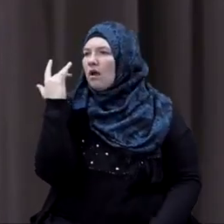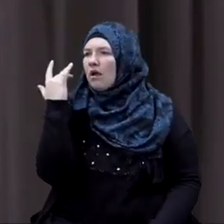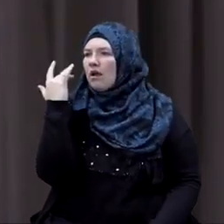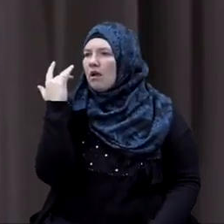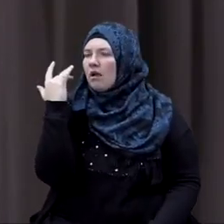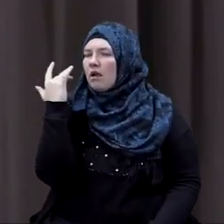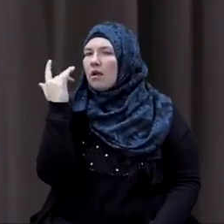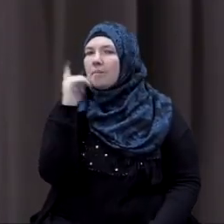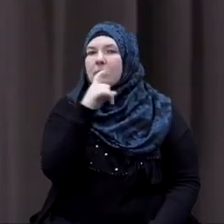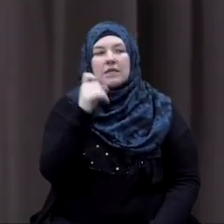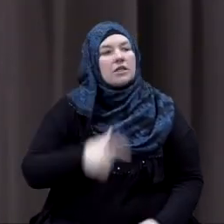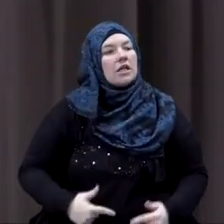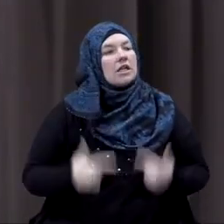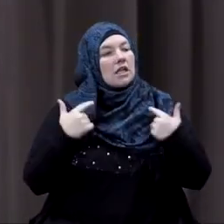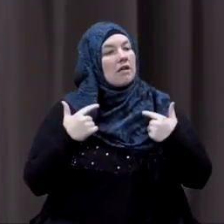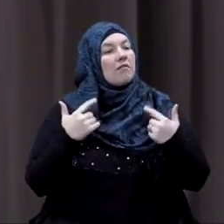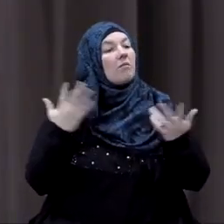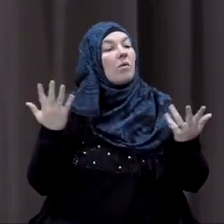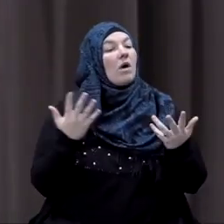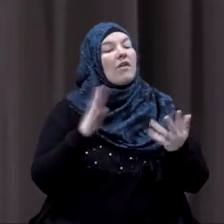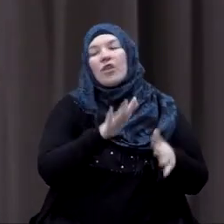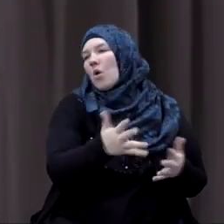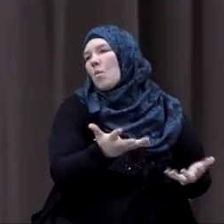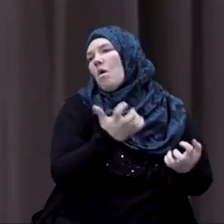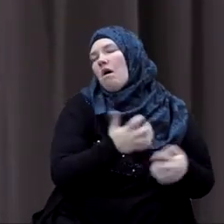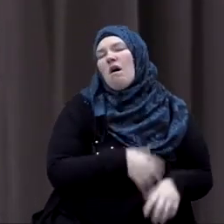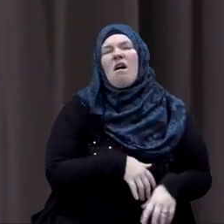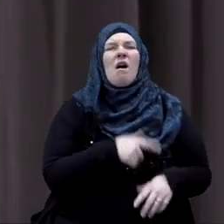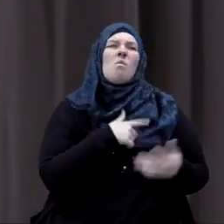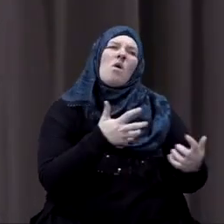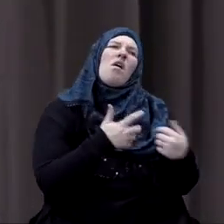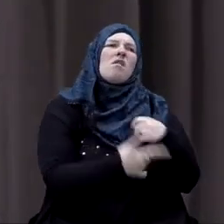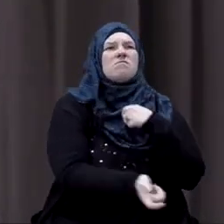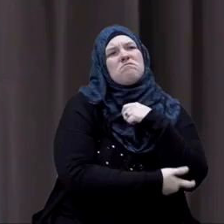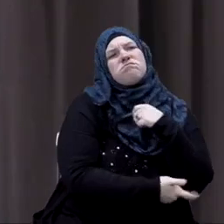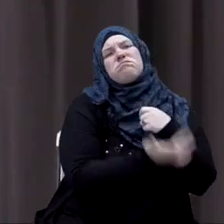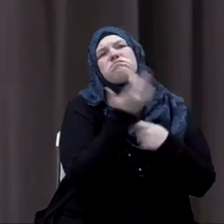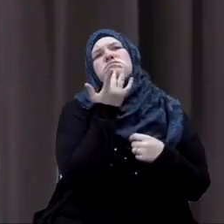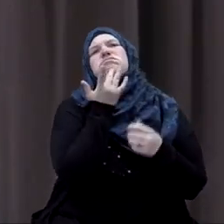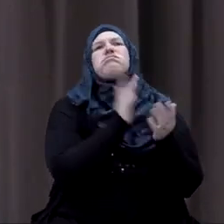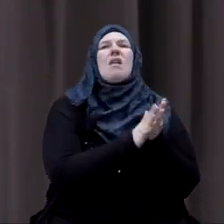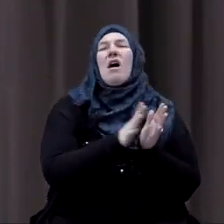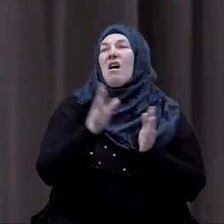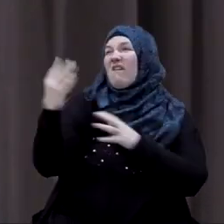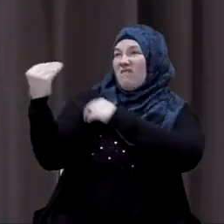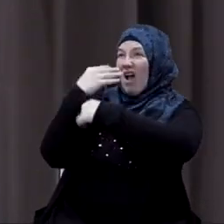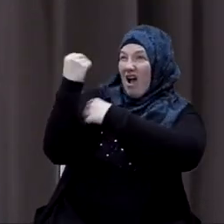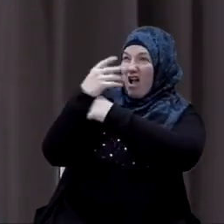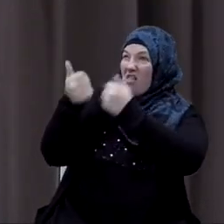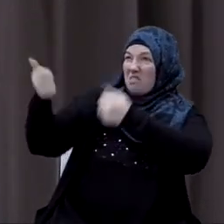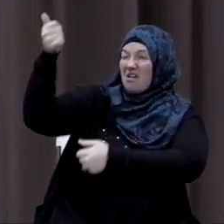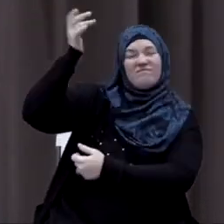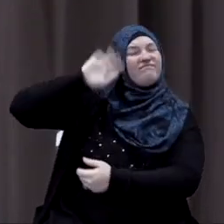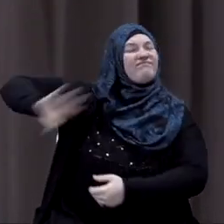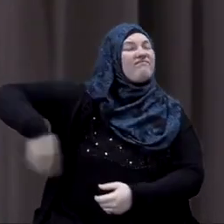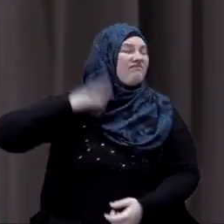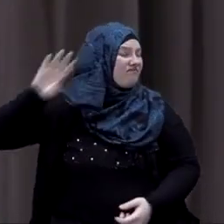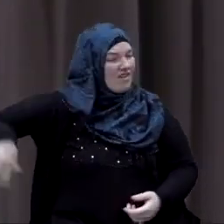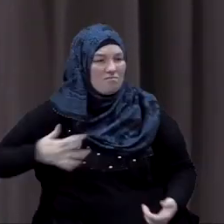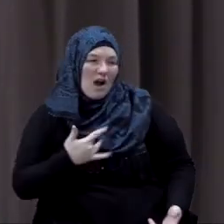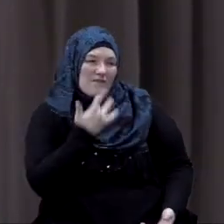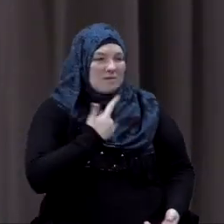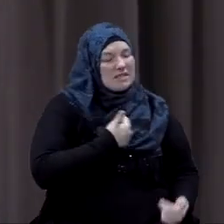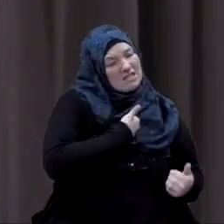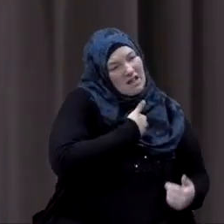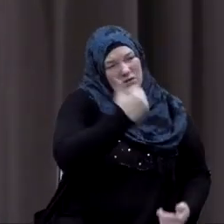Because they are living by whims and desires. They are driven by their whims and